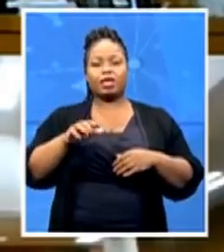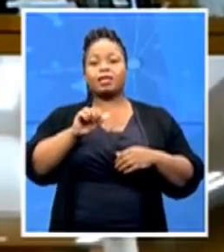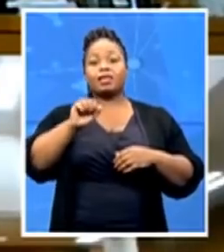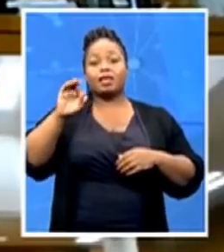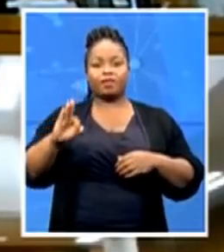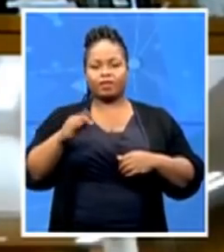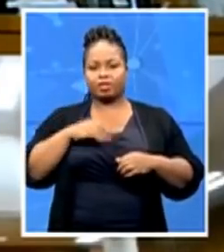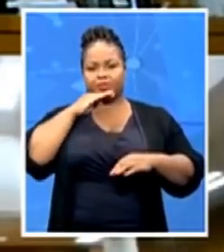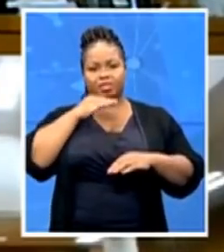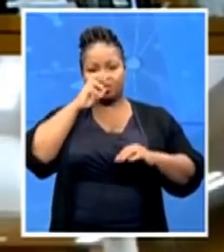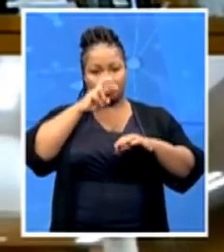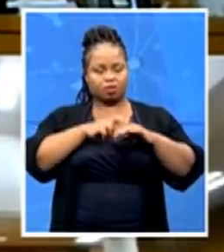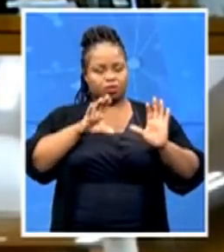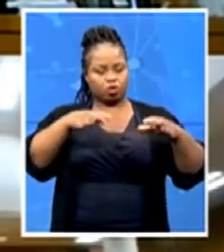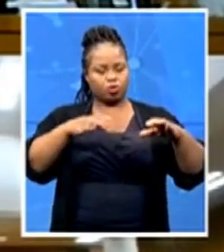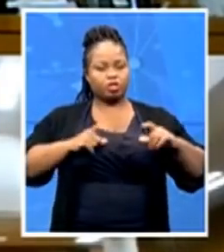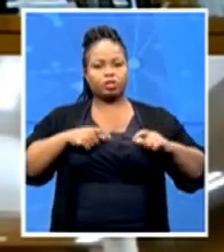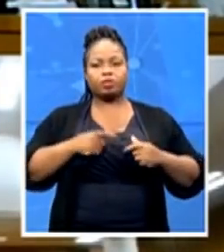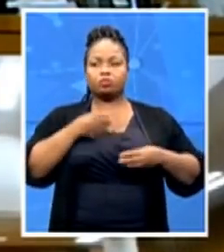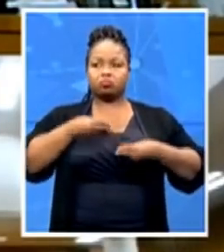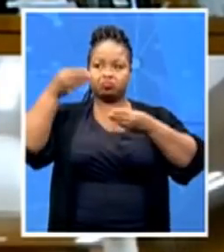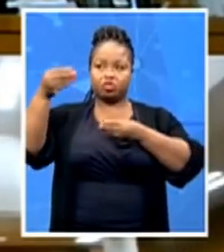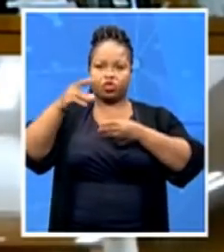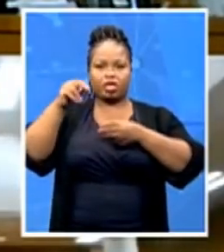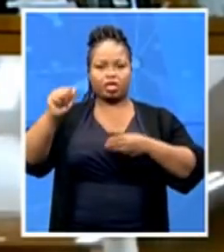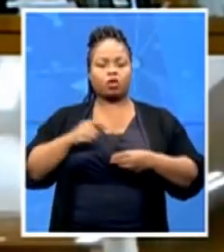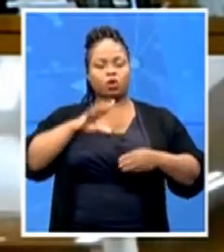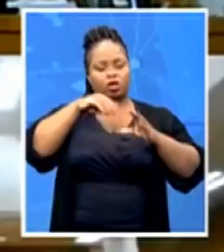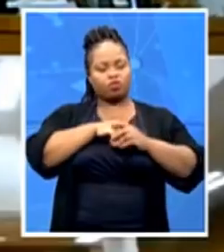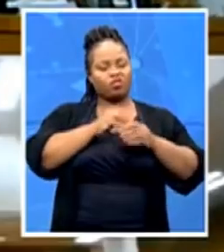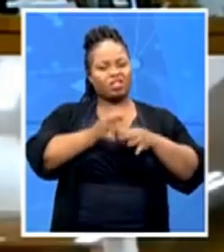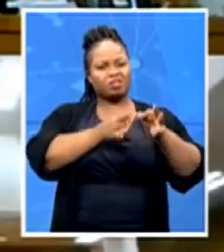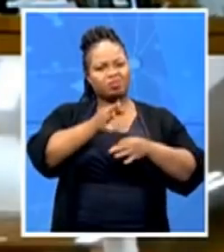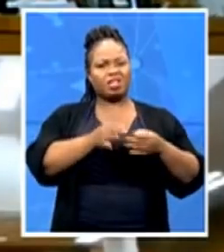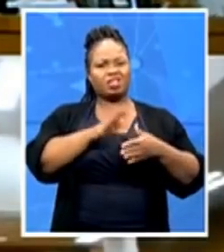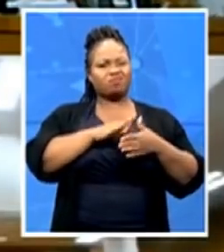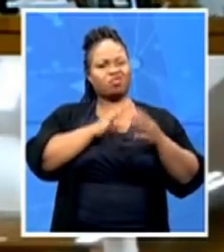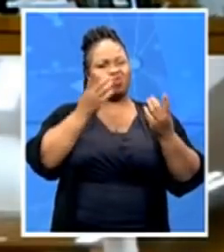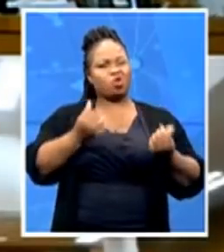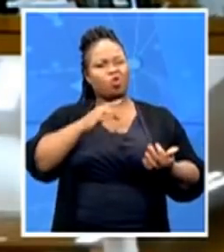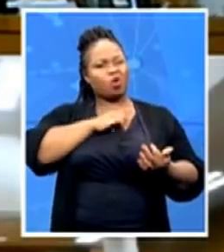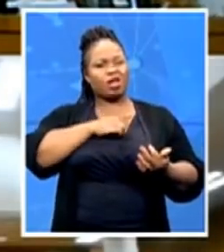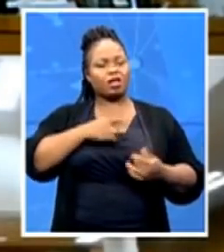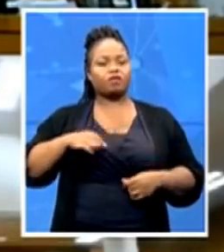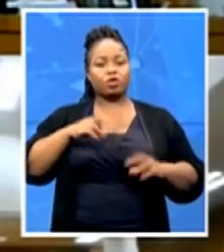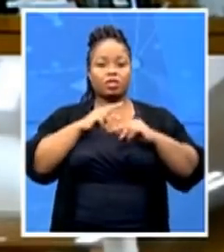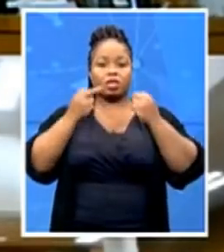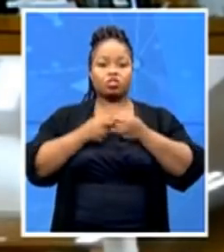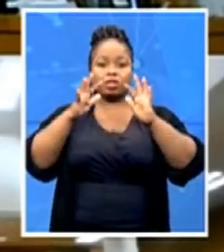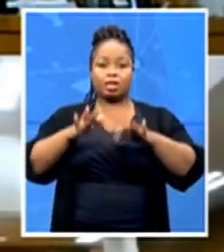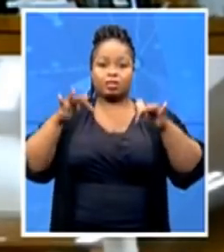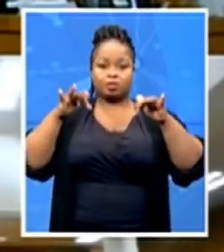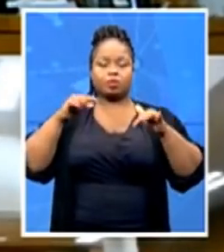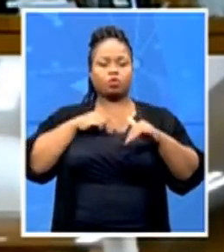NA, which must include the reasons for its findings. So again, the National Assembly is entitled to reasons so it can make an